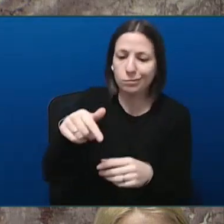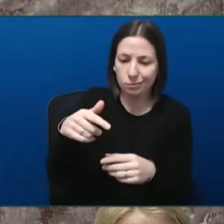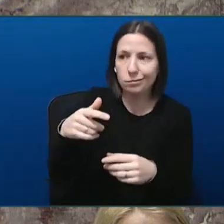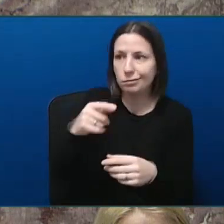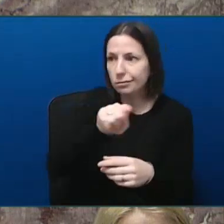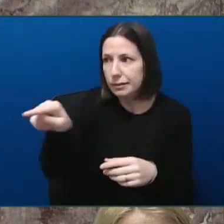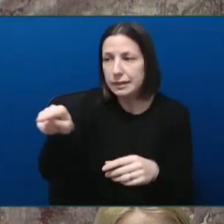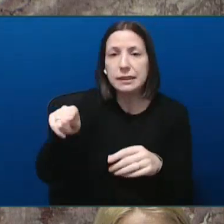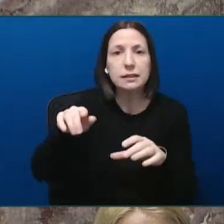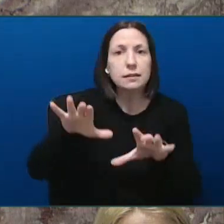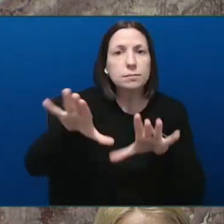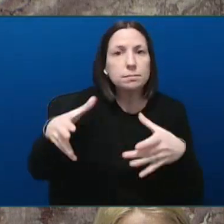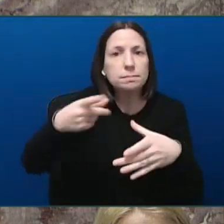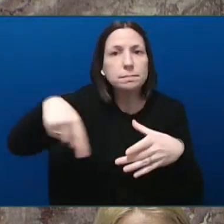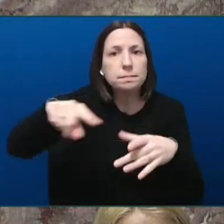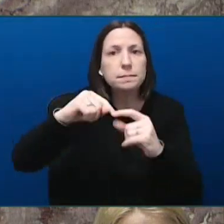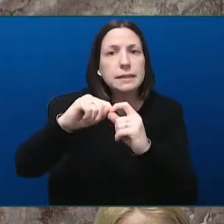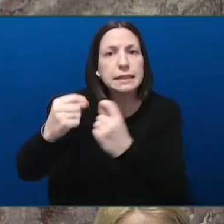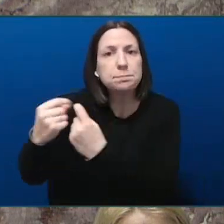through